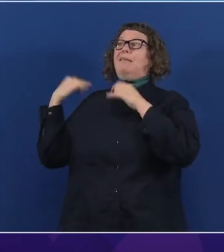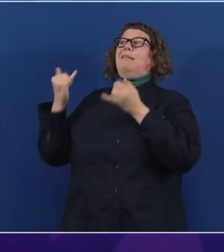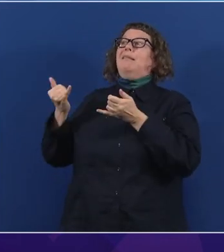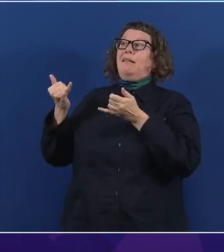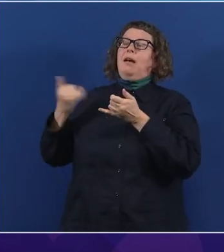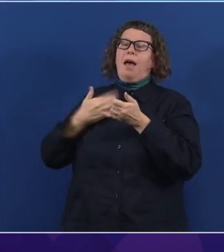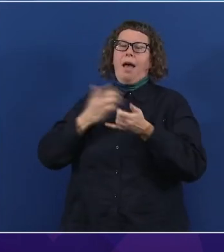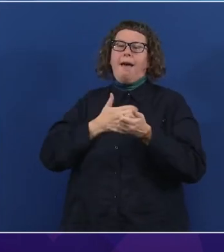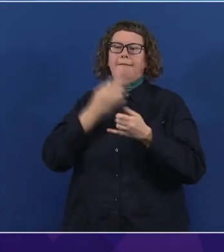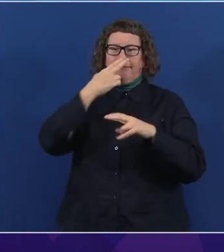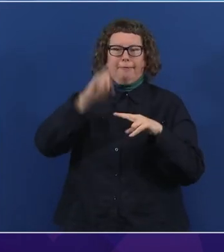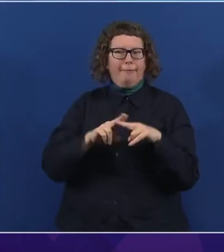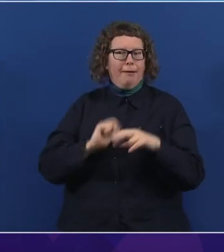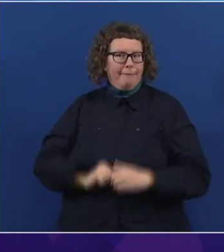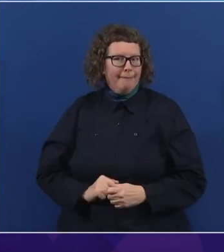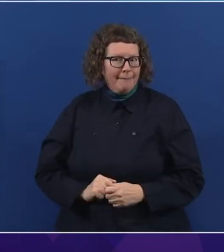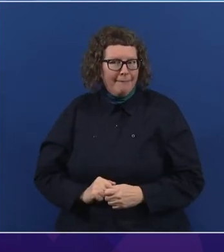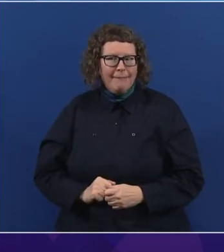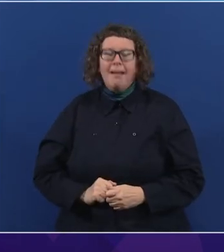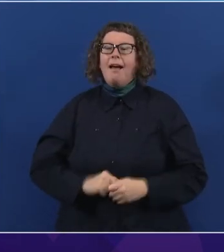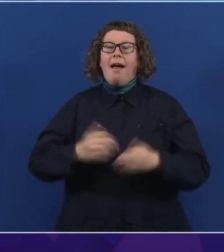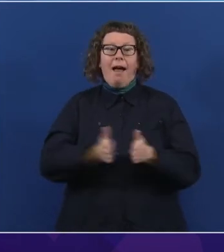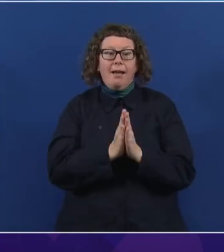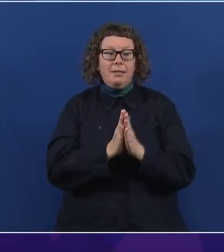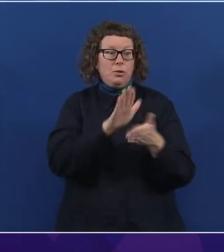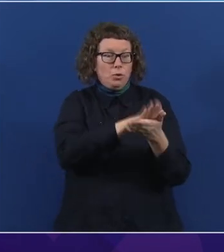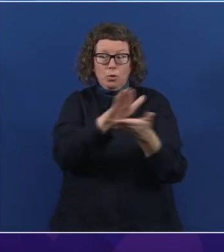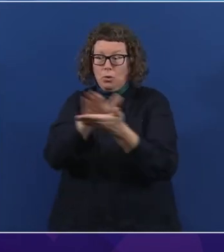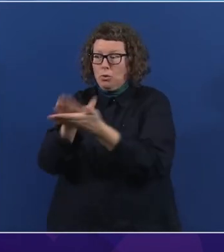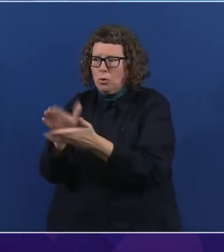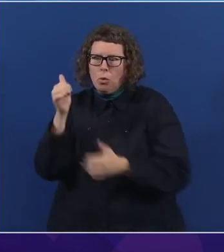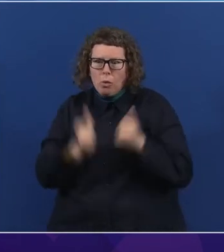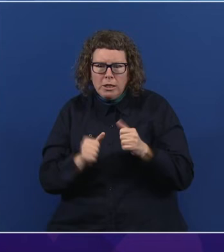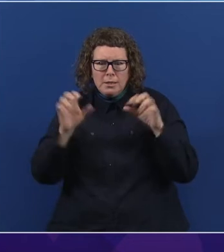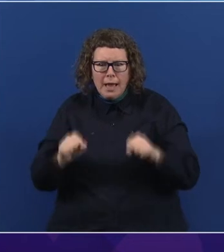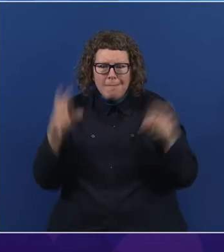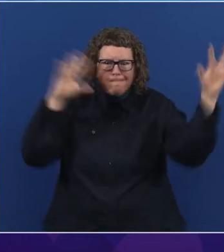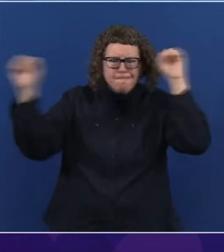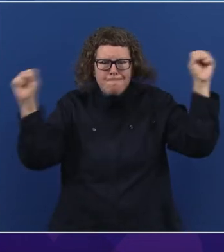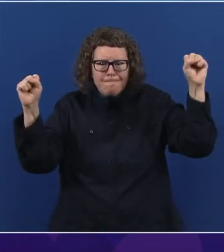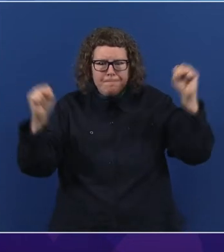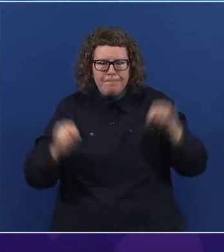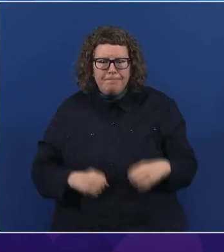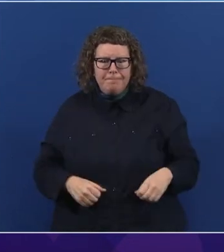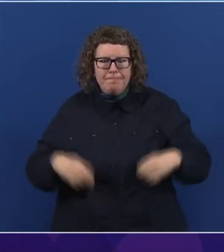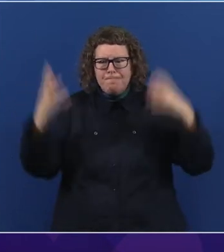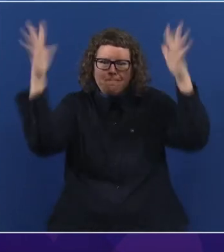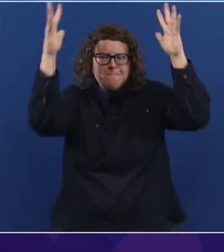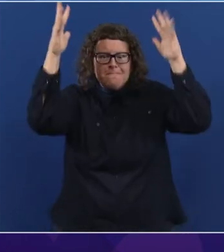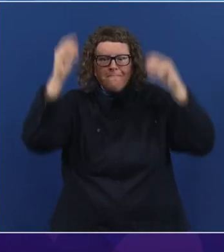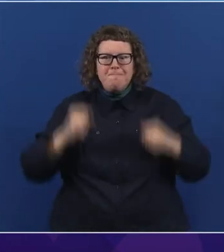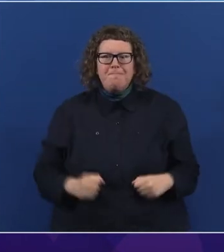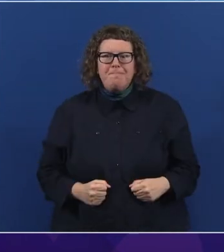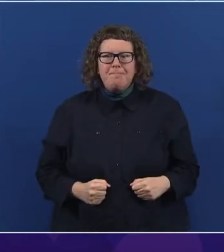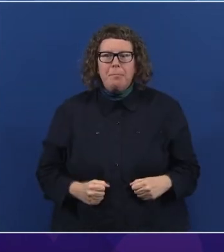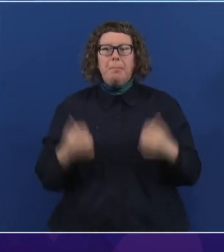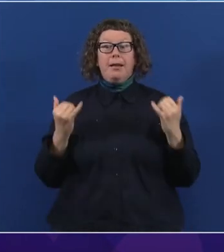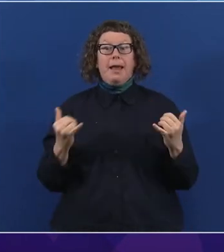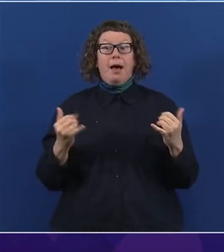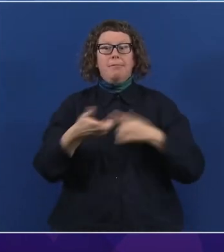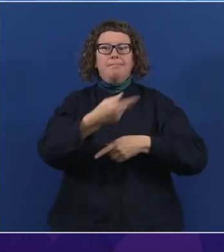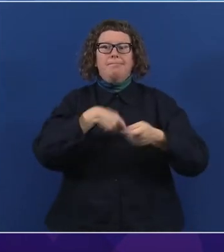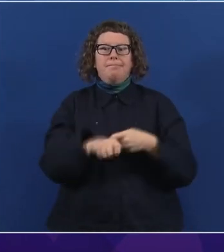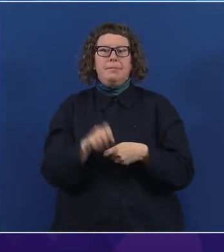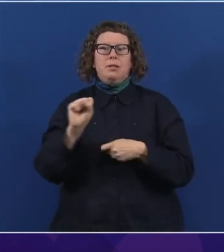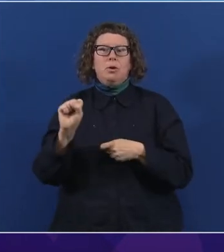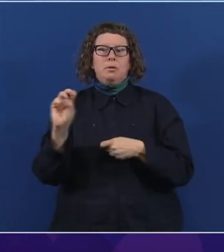program, we'd have a little fun and ask the graduands to show us which of our schools can make the most noise. Well, graduands, we do want to hear from you